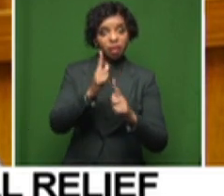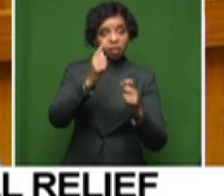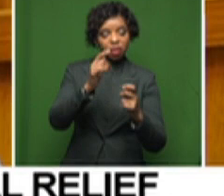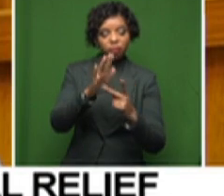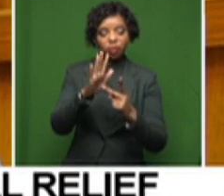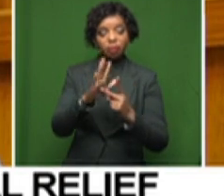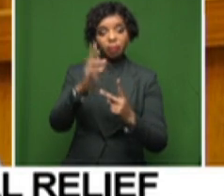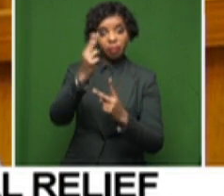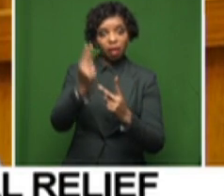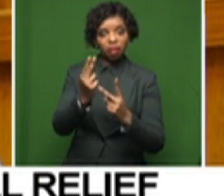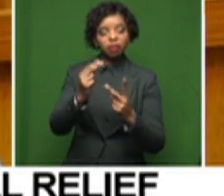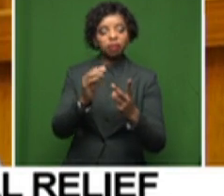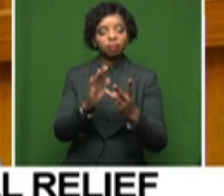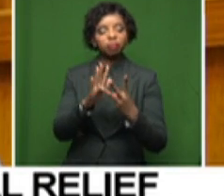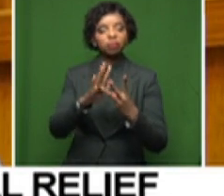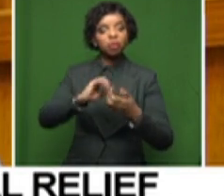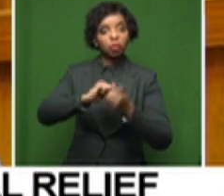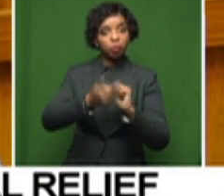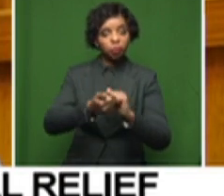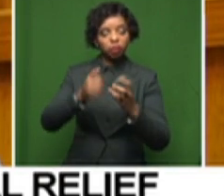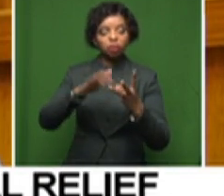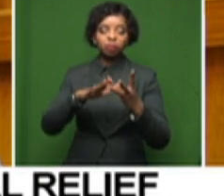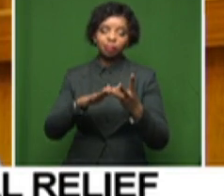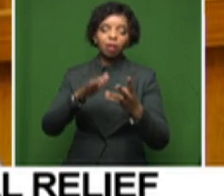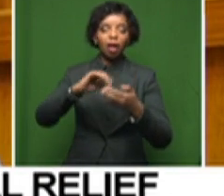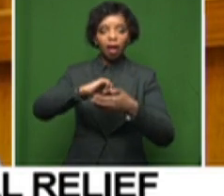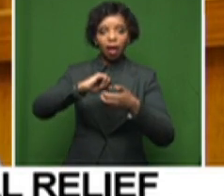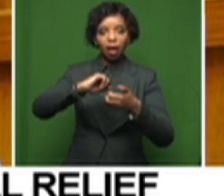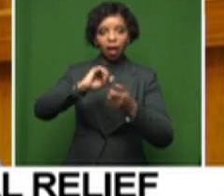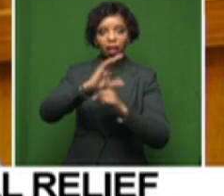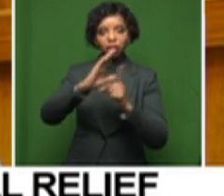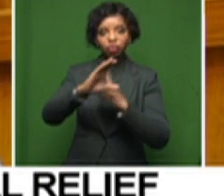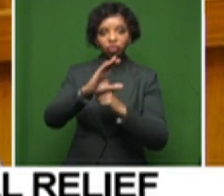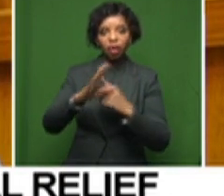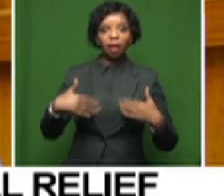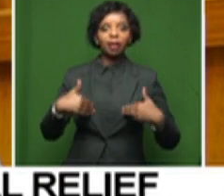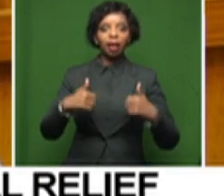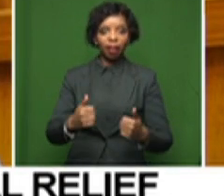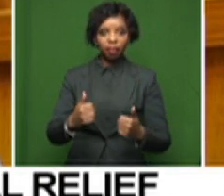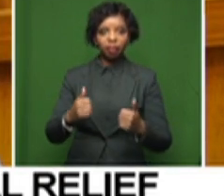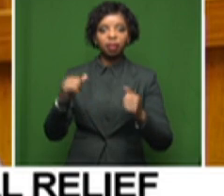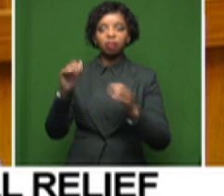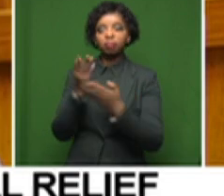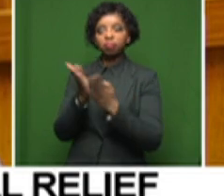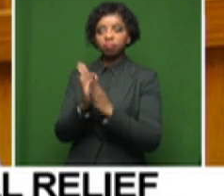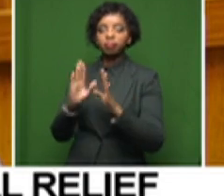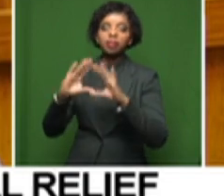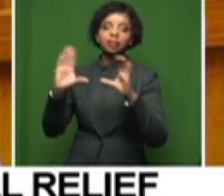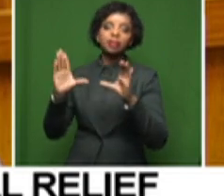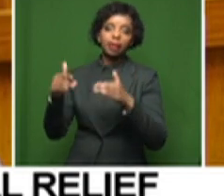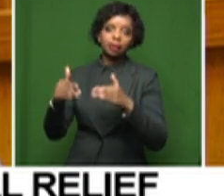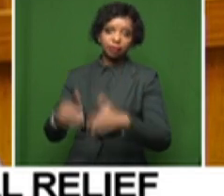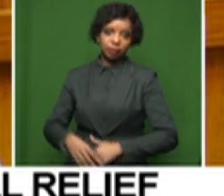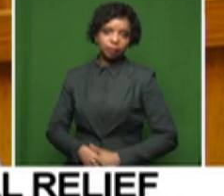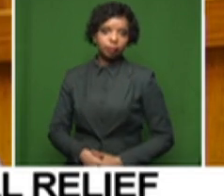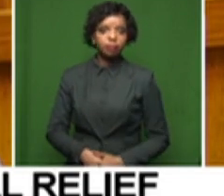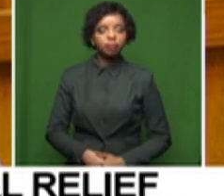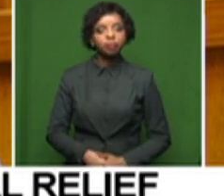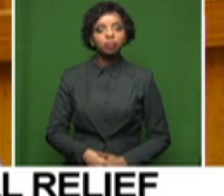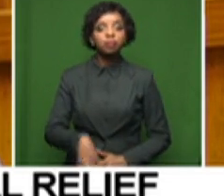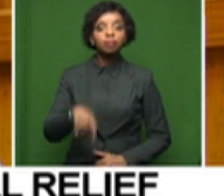sports and culture, health and agricultural sectors. The district development